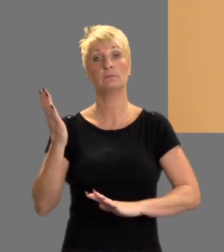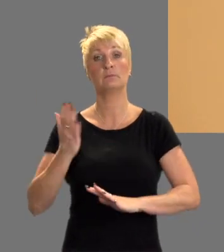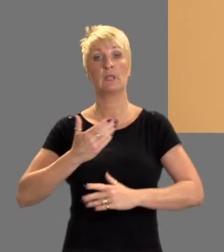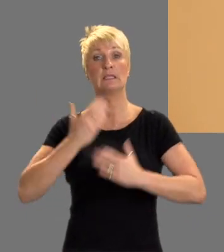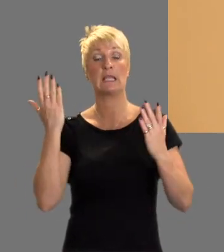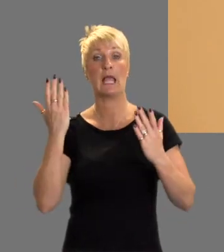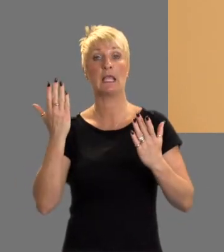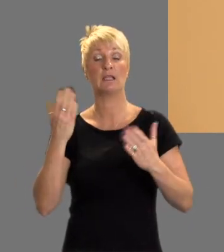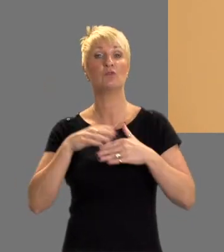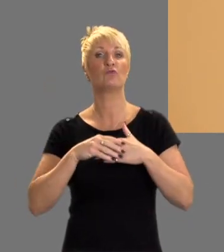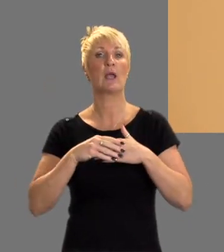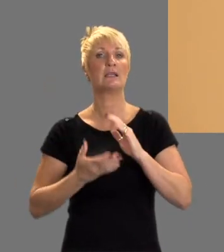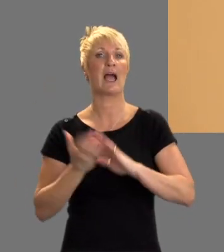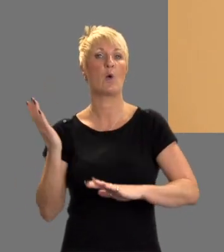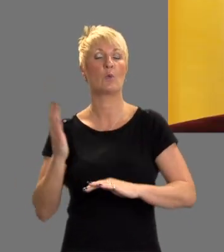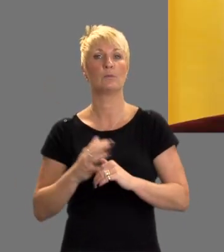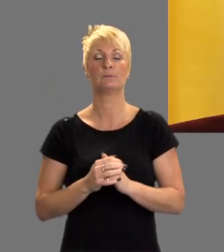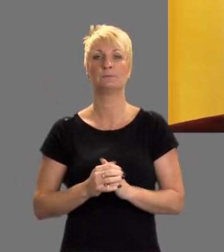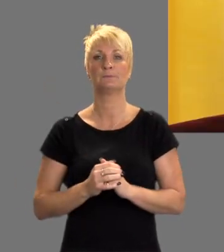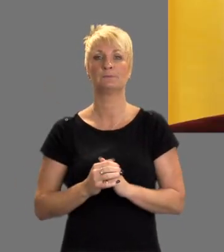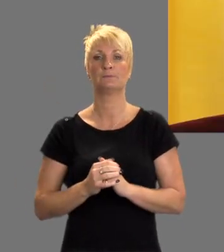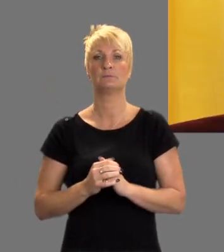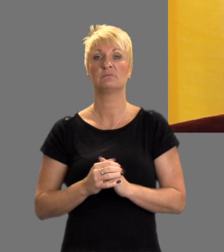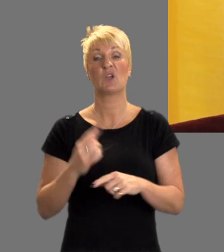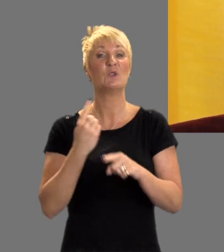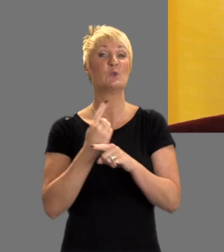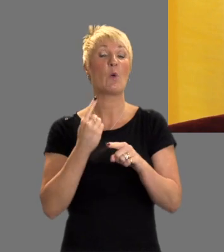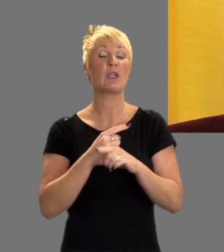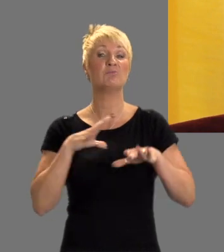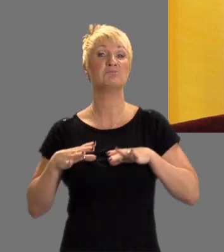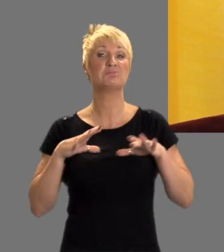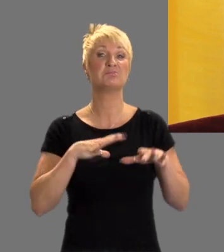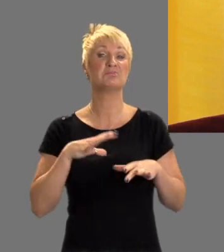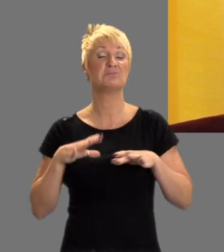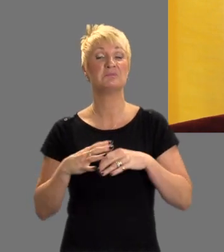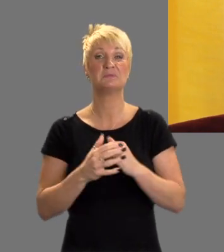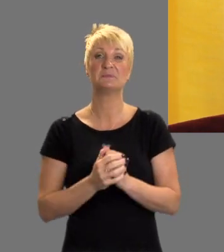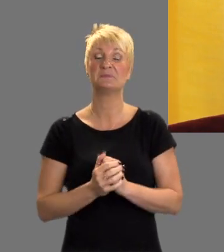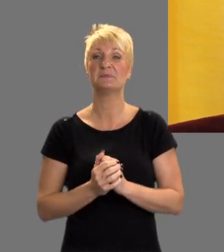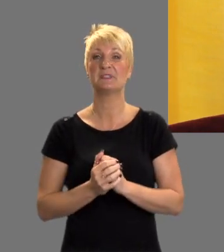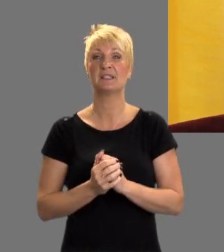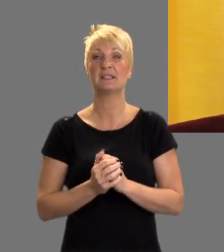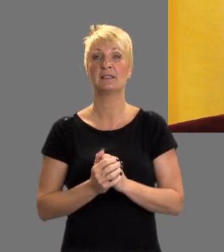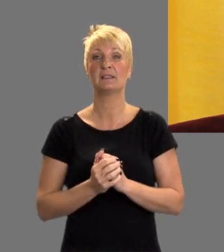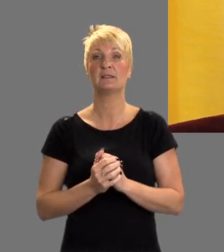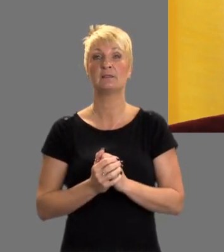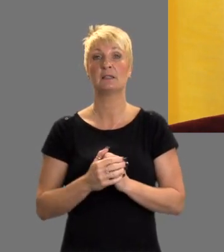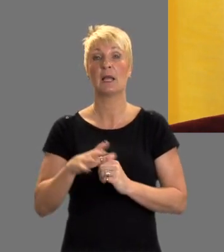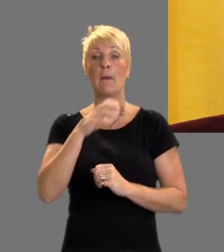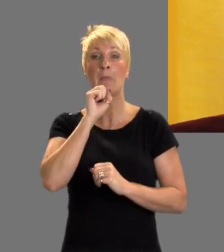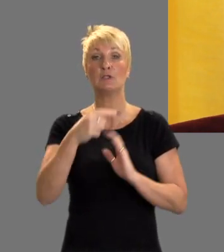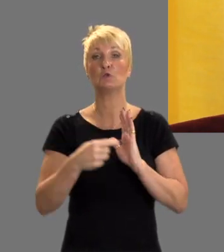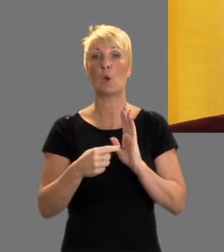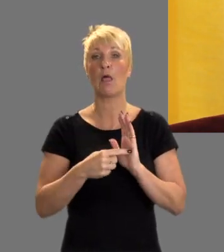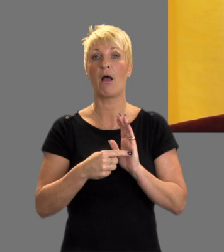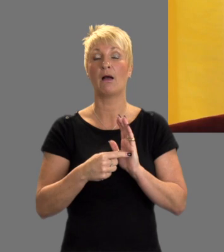day with a friend of mine and just talking casually as we were. In the gents'